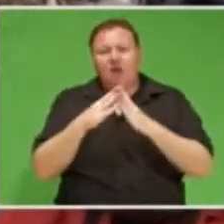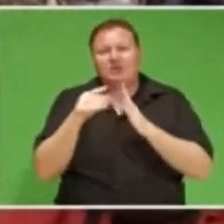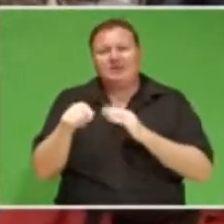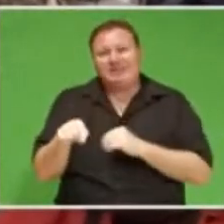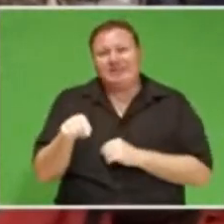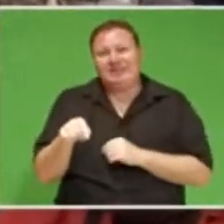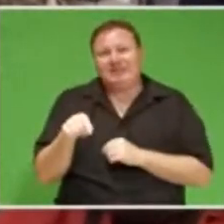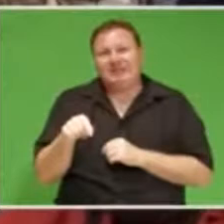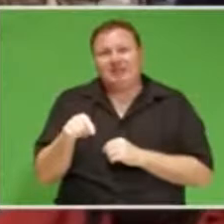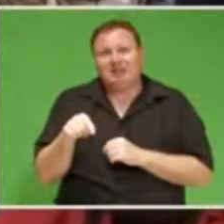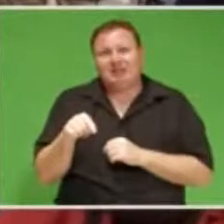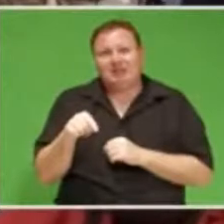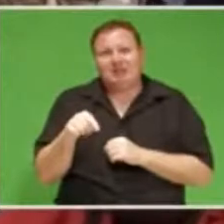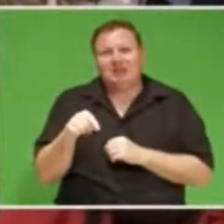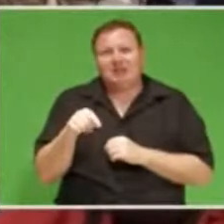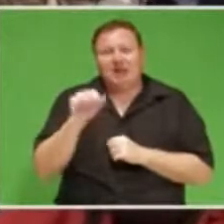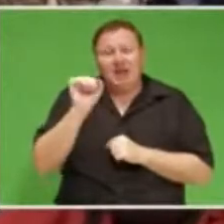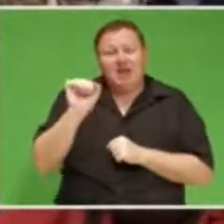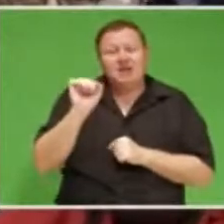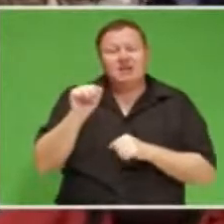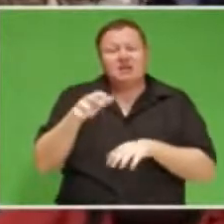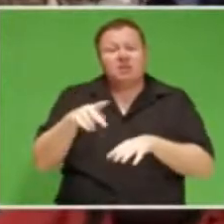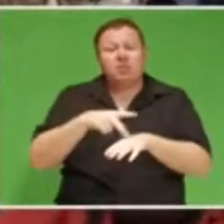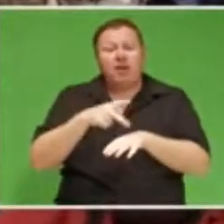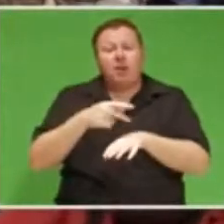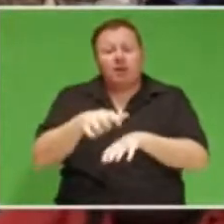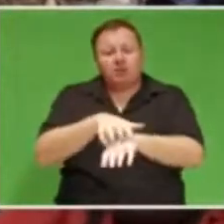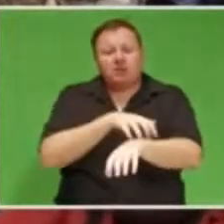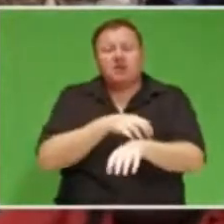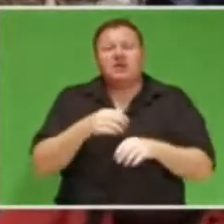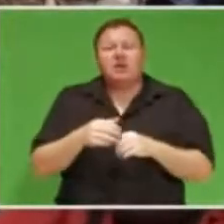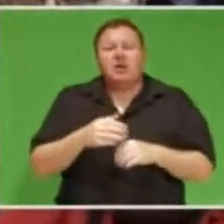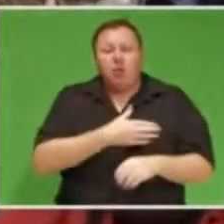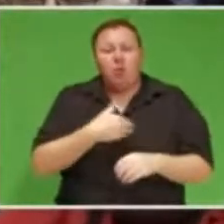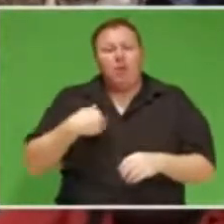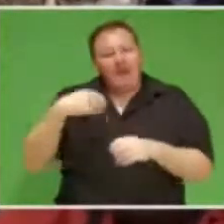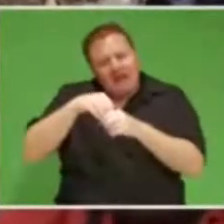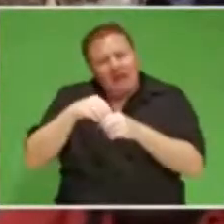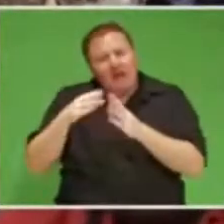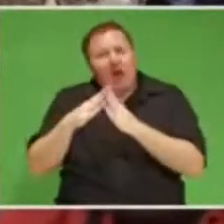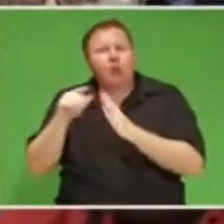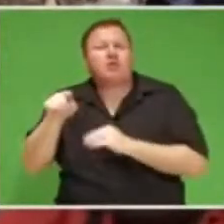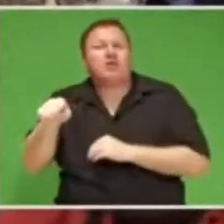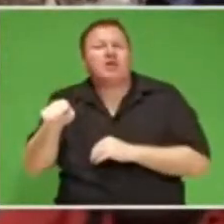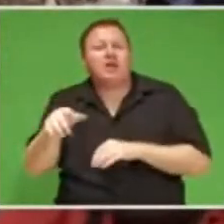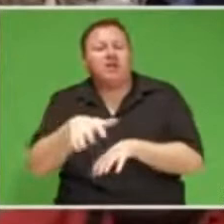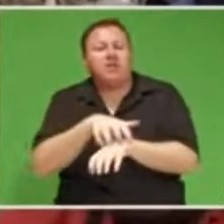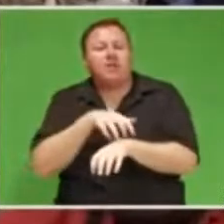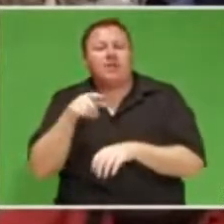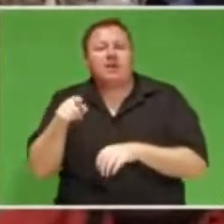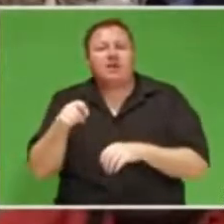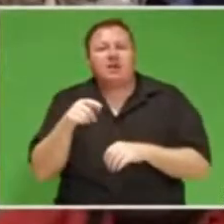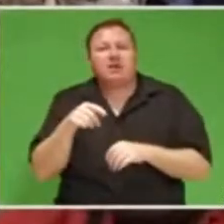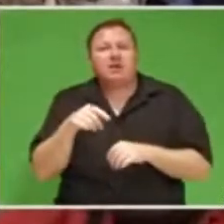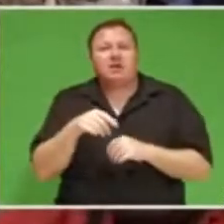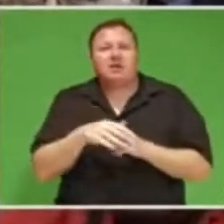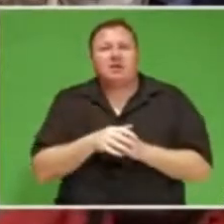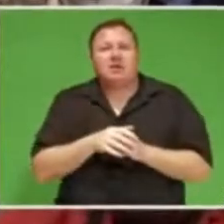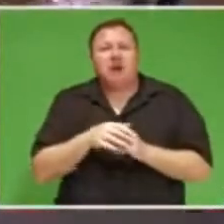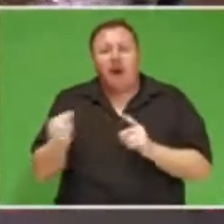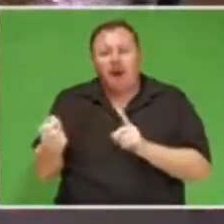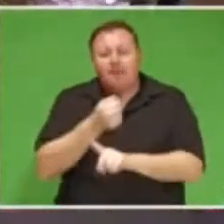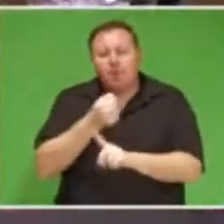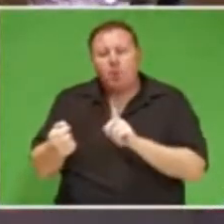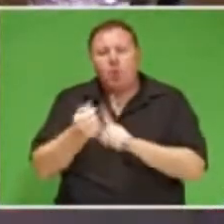yephalaphala. Umfazi obephayana kunye No, Honorable Member. You are out of order. You are out